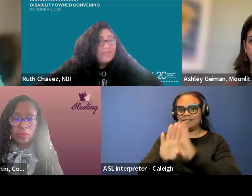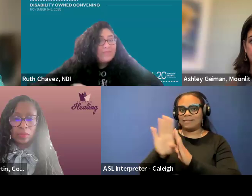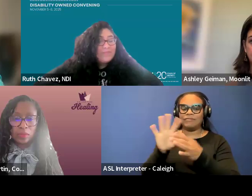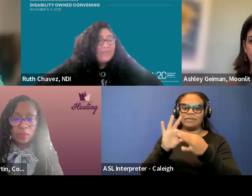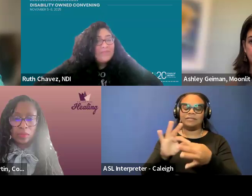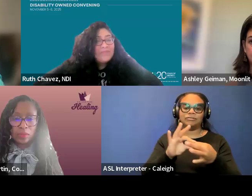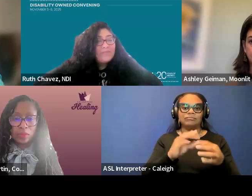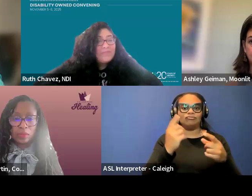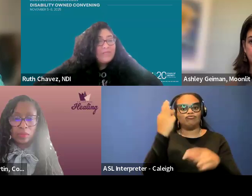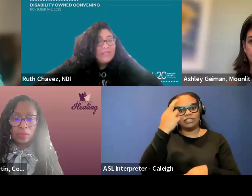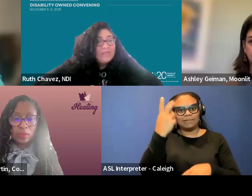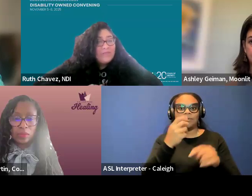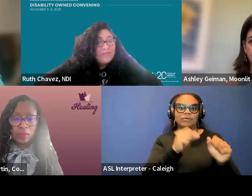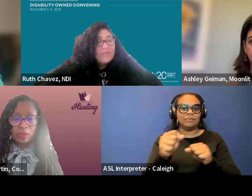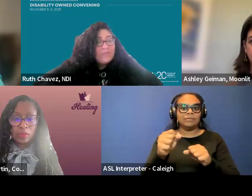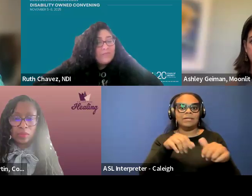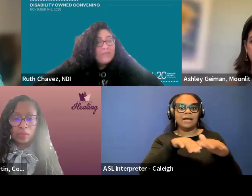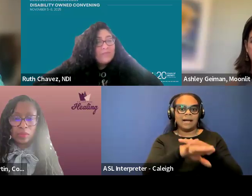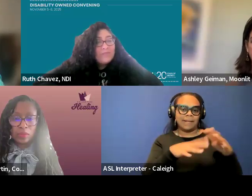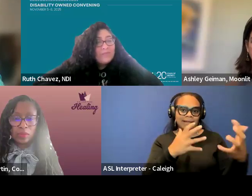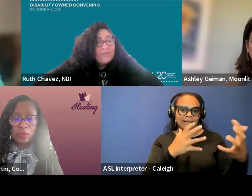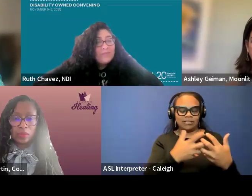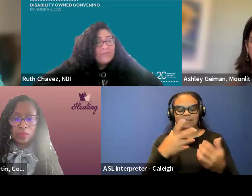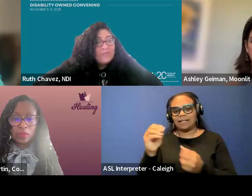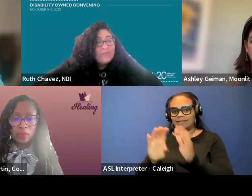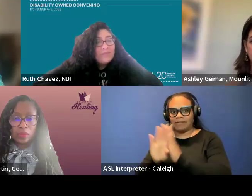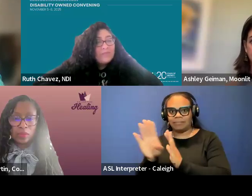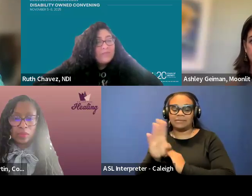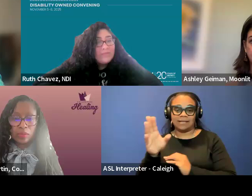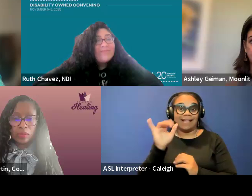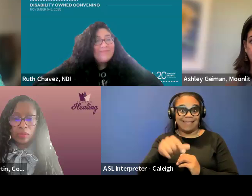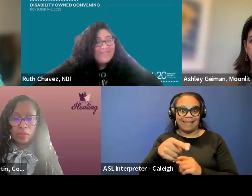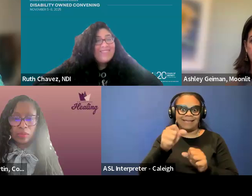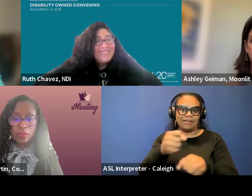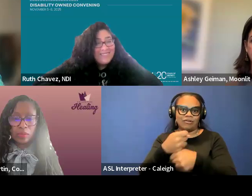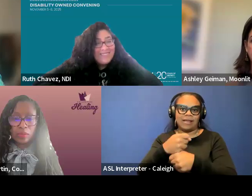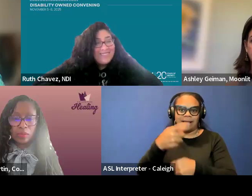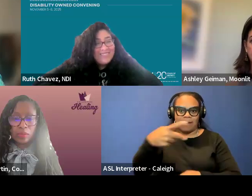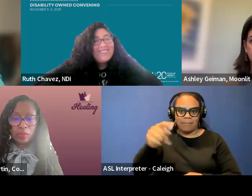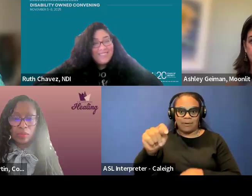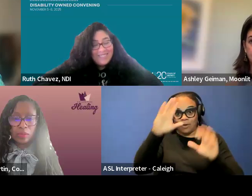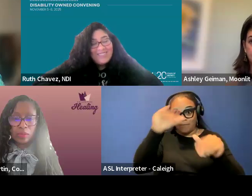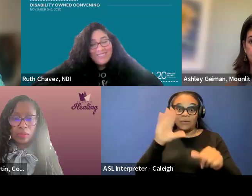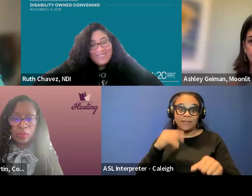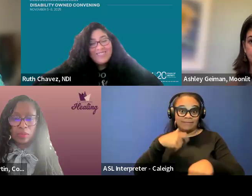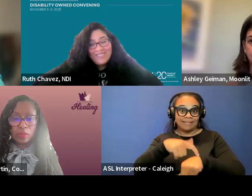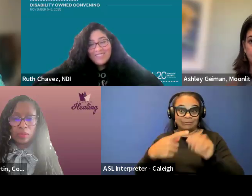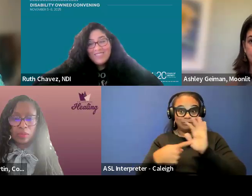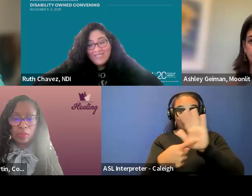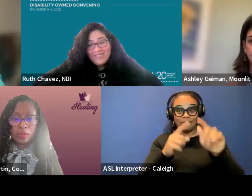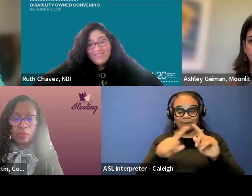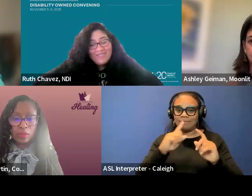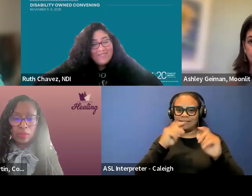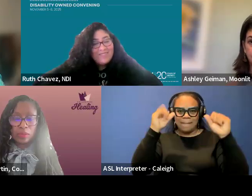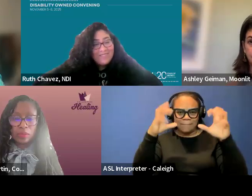leadership development. And it creates PowerPoint. So hopefully we'll have enough time so we can kind of show you that. But it's an amazing